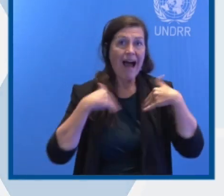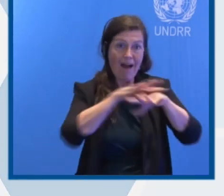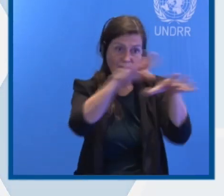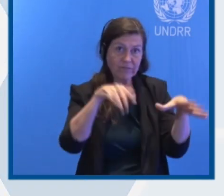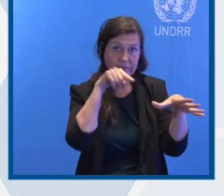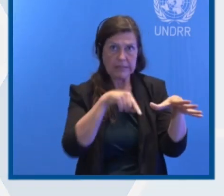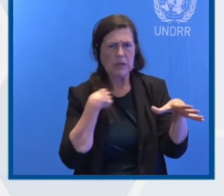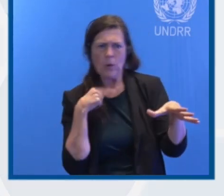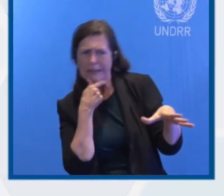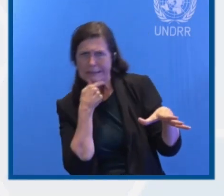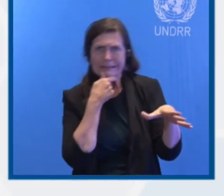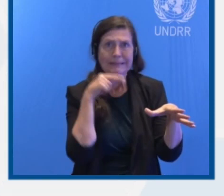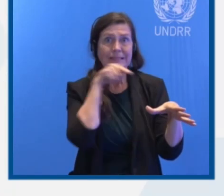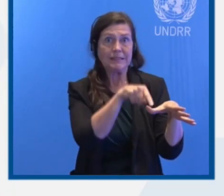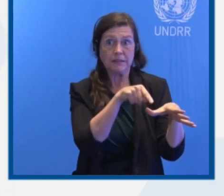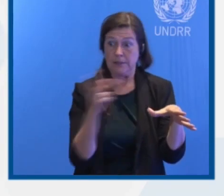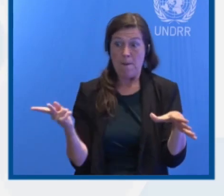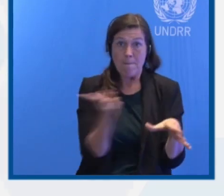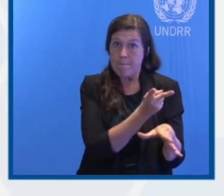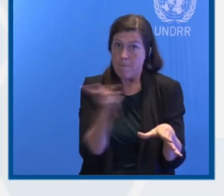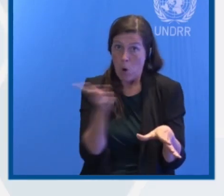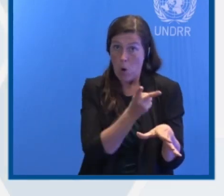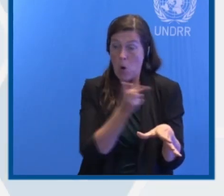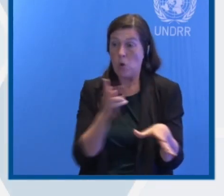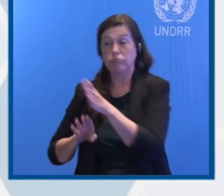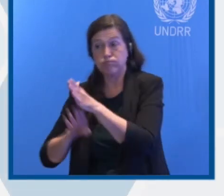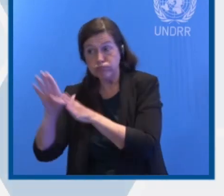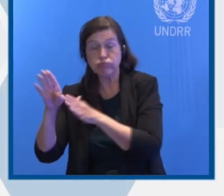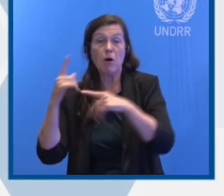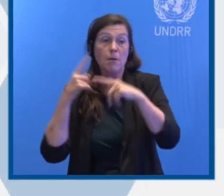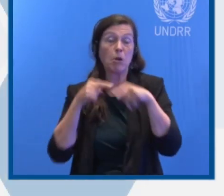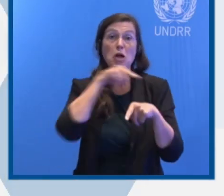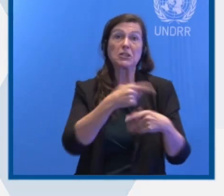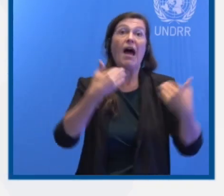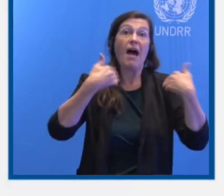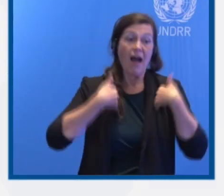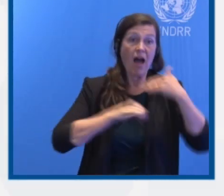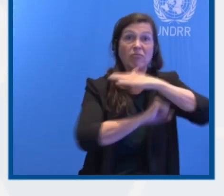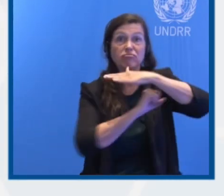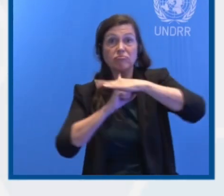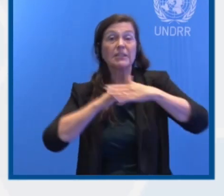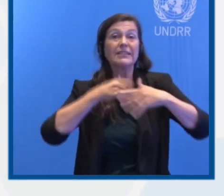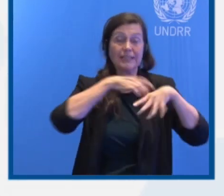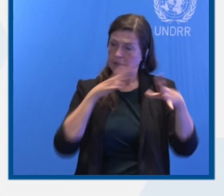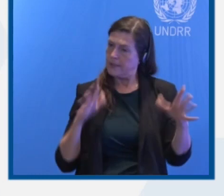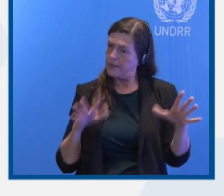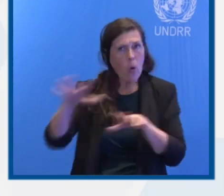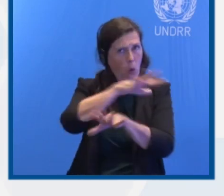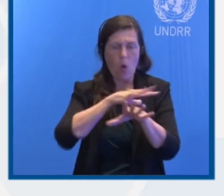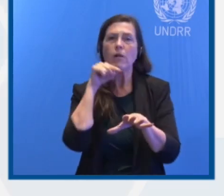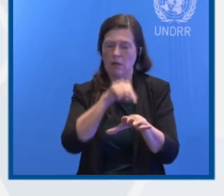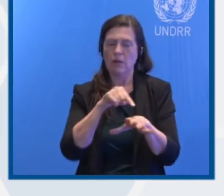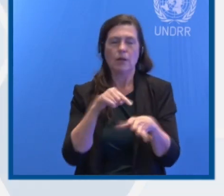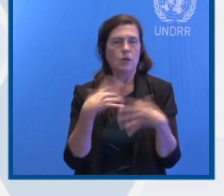a concern which is common to both developed and developing countries, small island states, landlocked states, and so on.